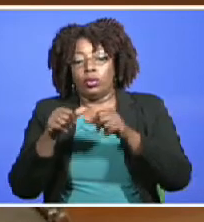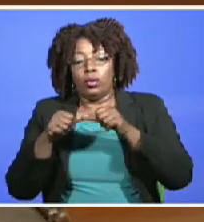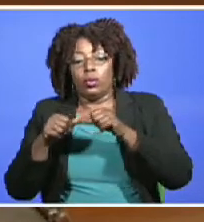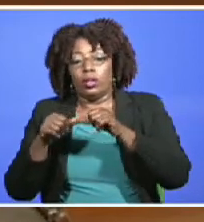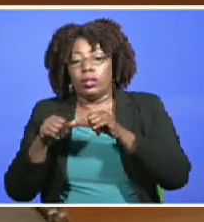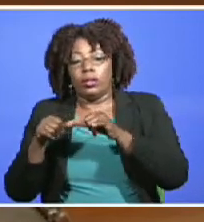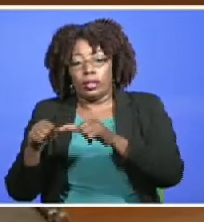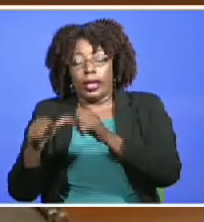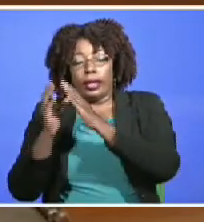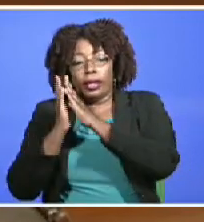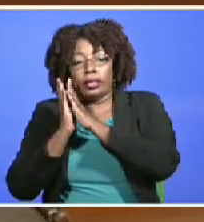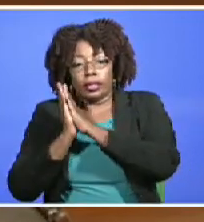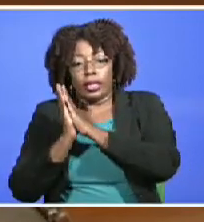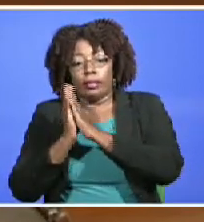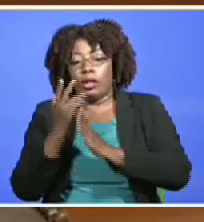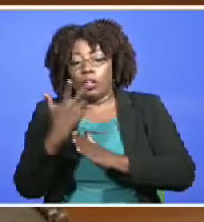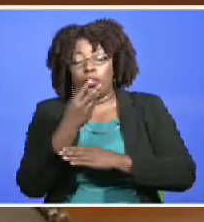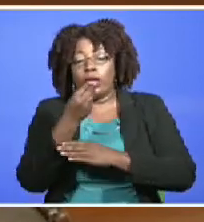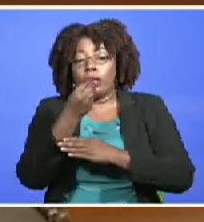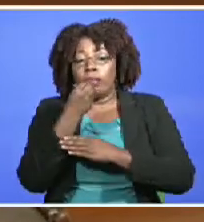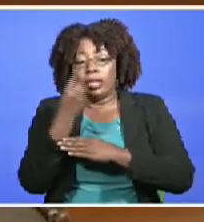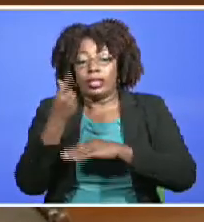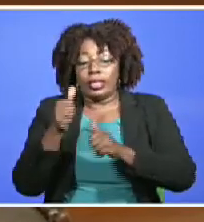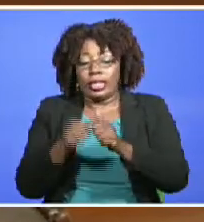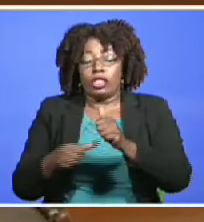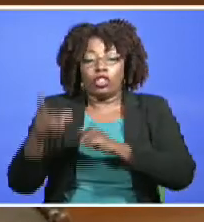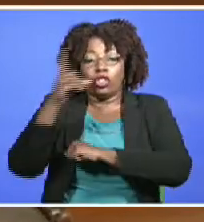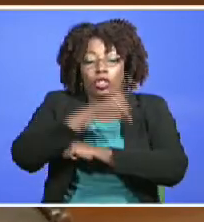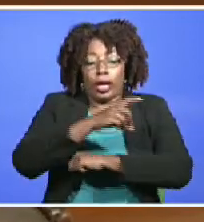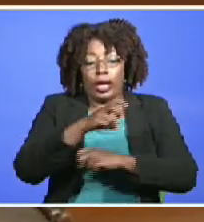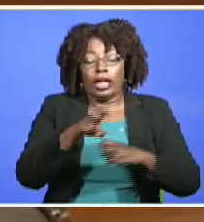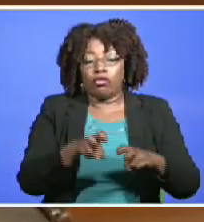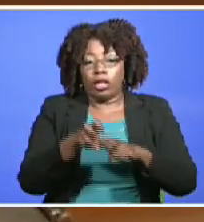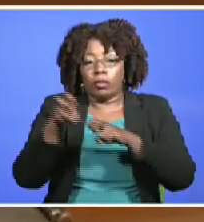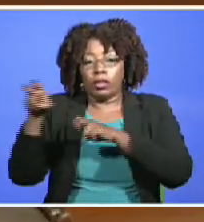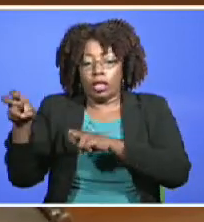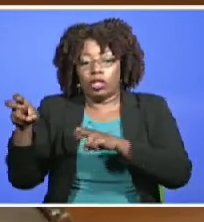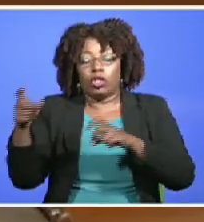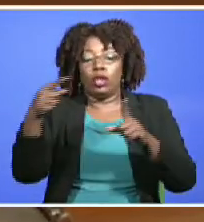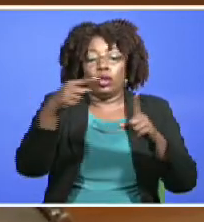3 meals a day, as well as transportation to and from the key on a regular basis.